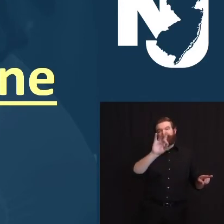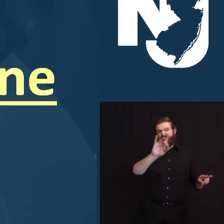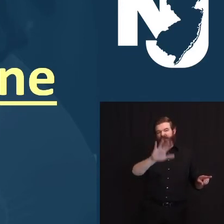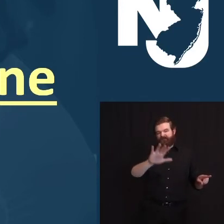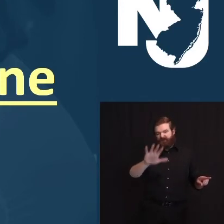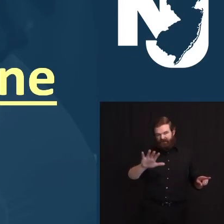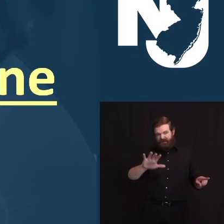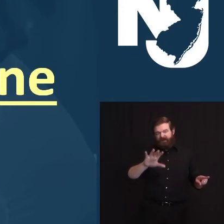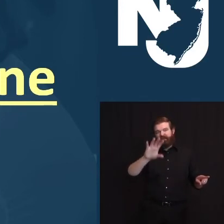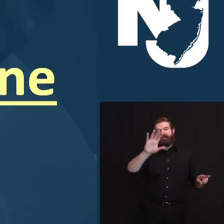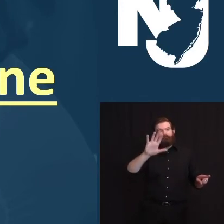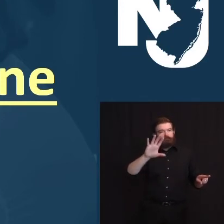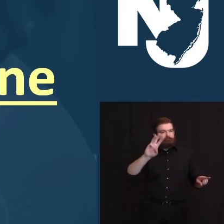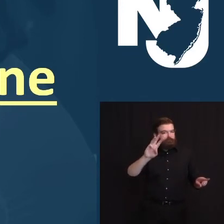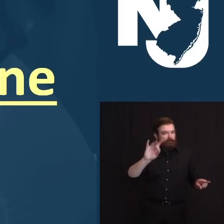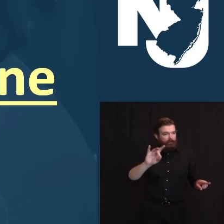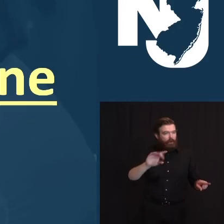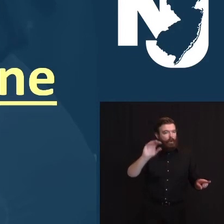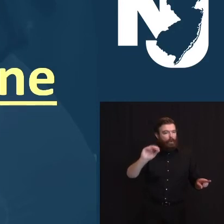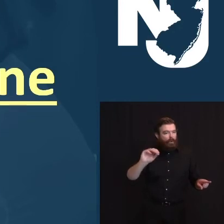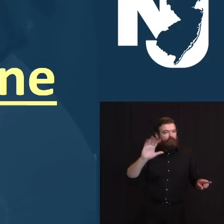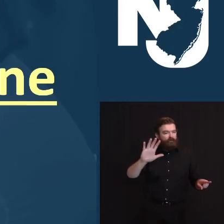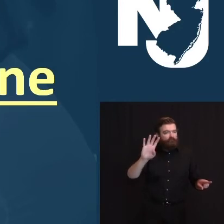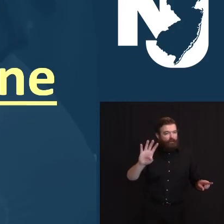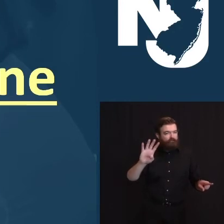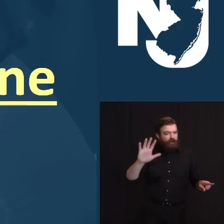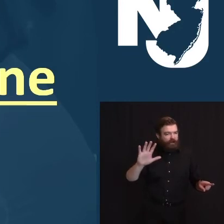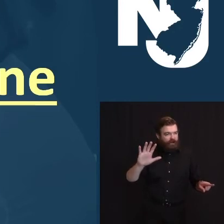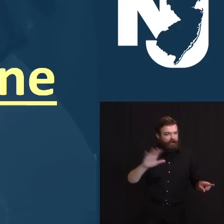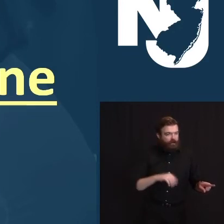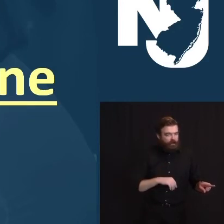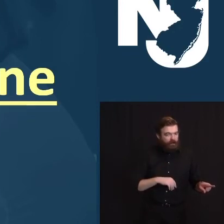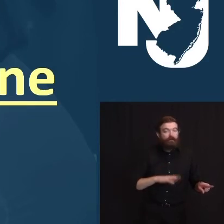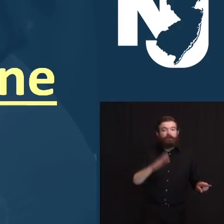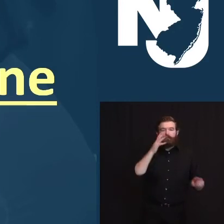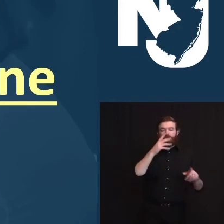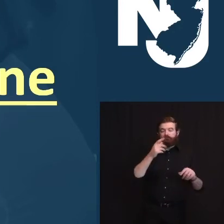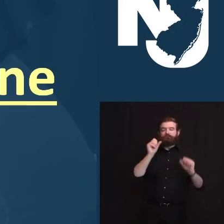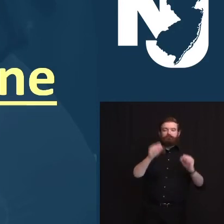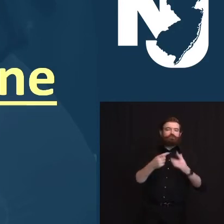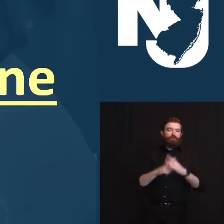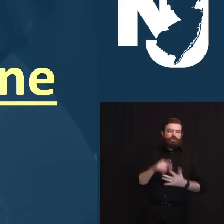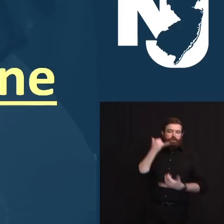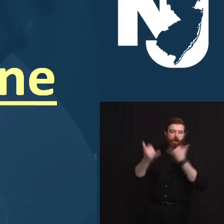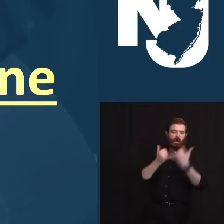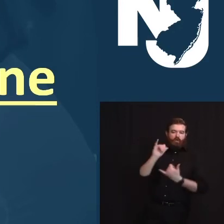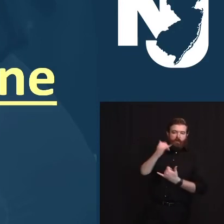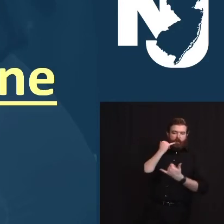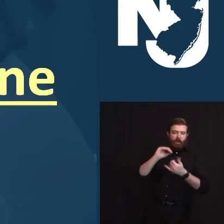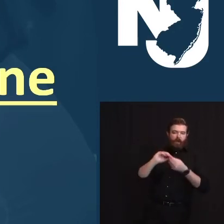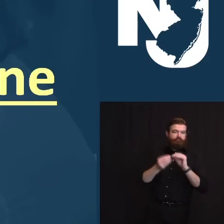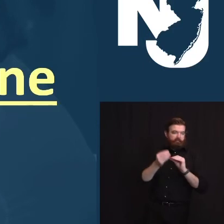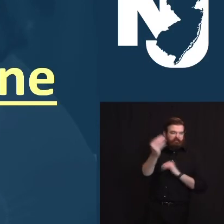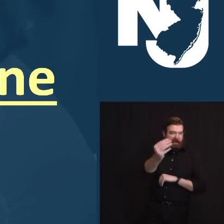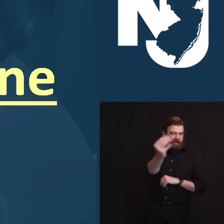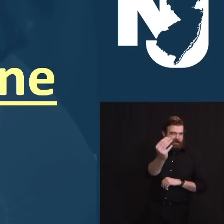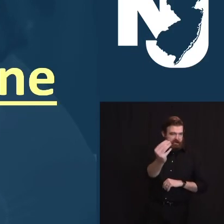855-568-0545. Again, not till Monday morning. So I hope that all of what I've just said puts the